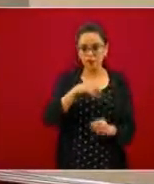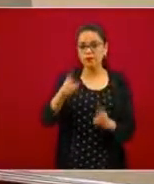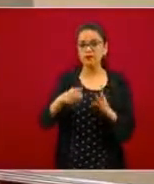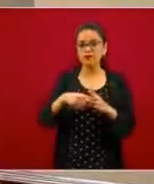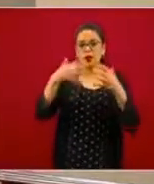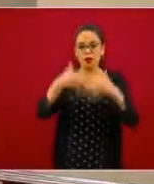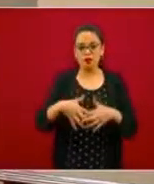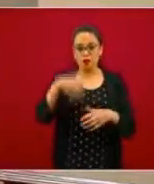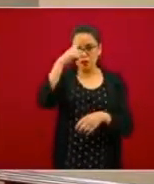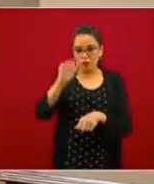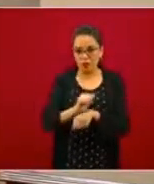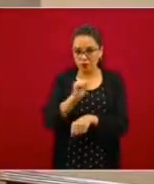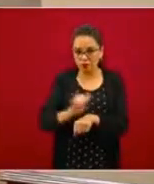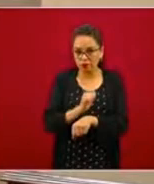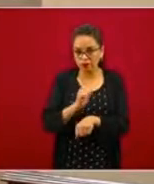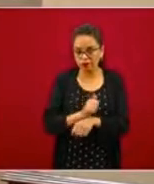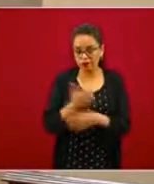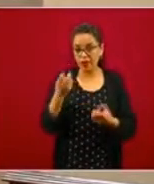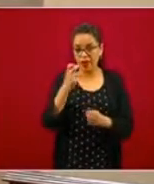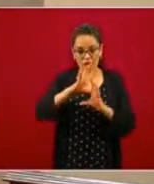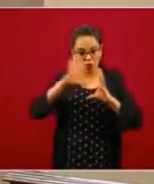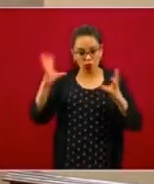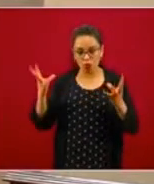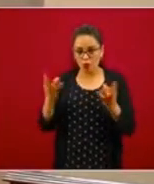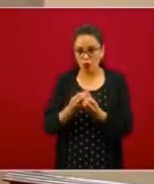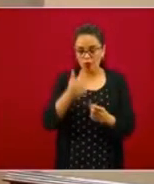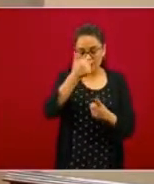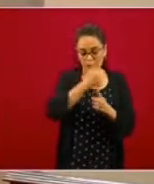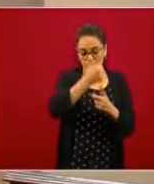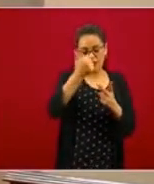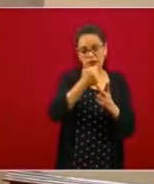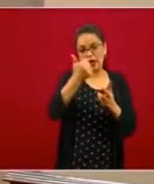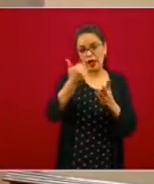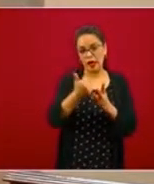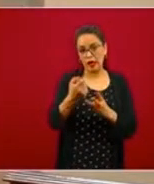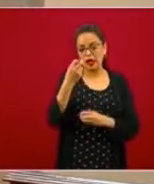y automotive así industry, con and todos y that's the cada uno de same ellos, y with each con las state. previsiones en este